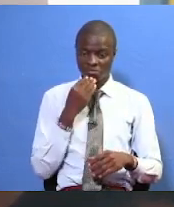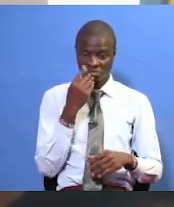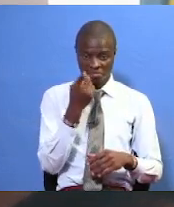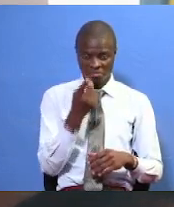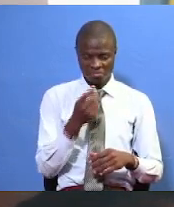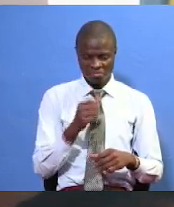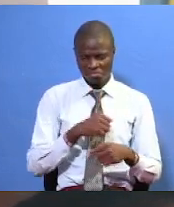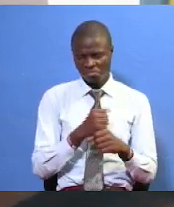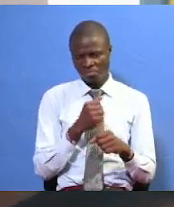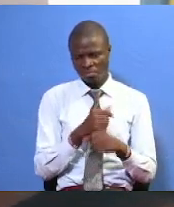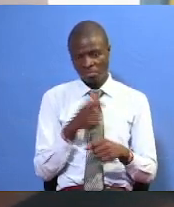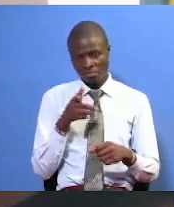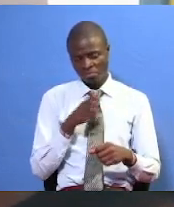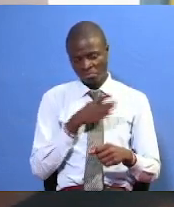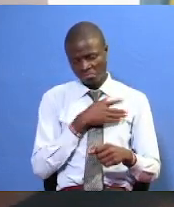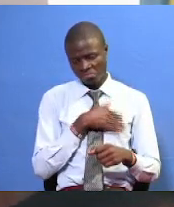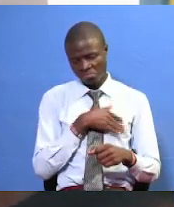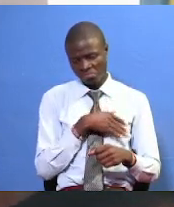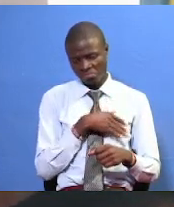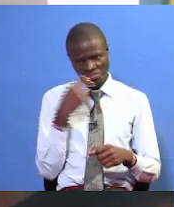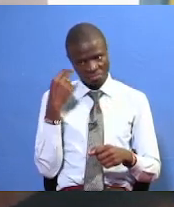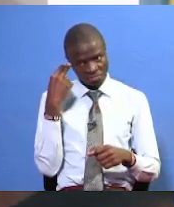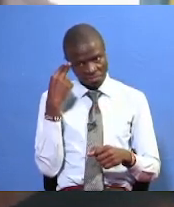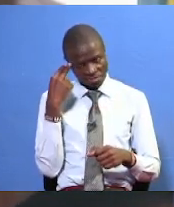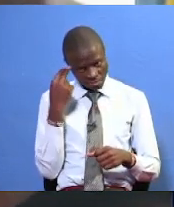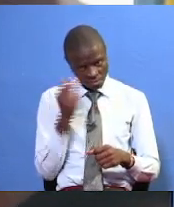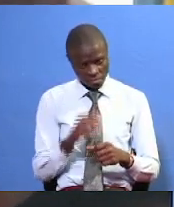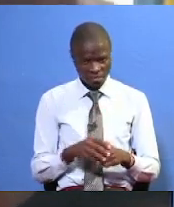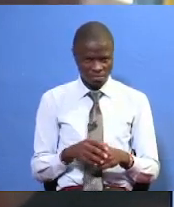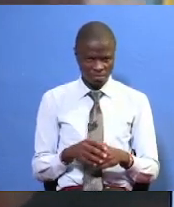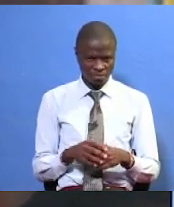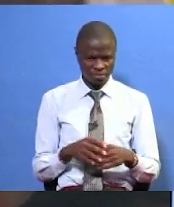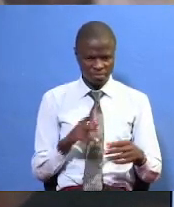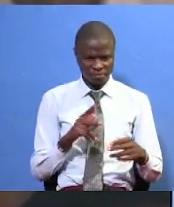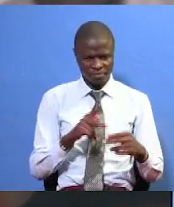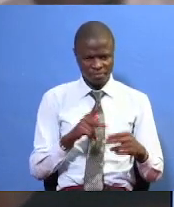kind attention, and have a Merry Christmas and a prosperous New Year 2020.